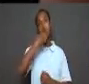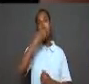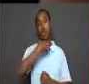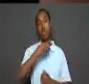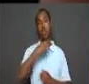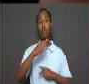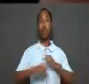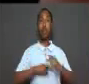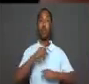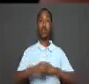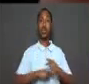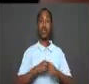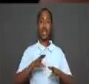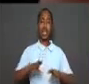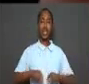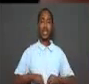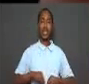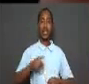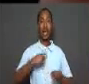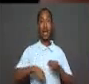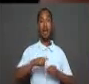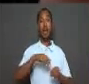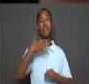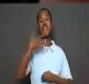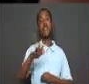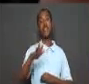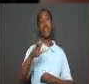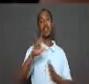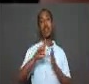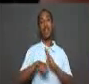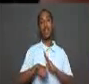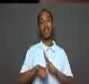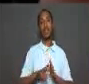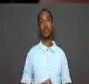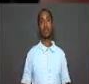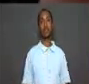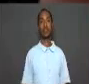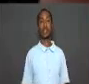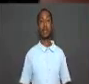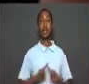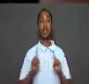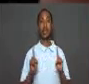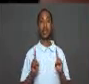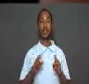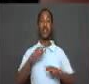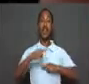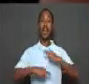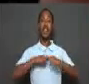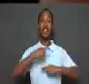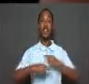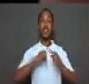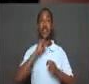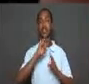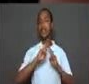process only takes about 15 minutes. However, the reaction